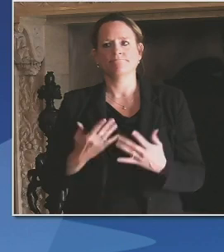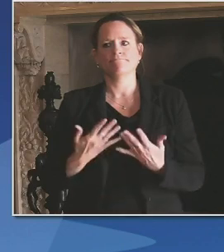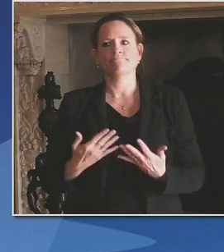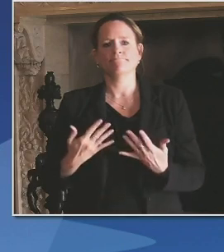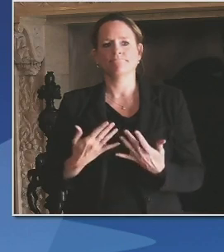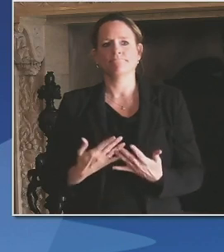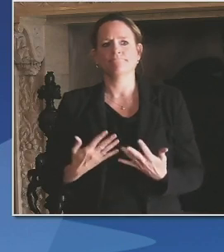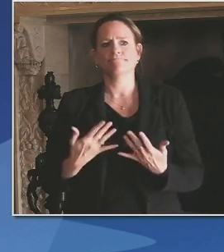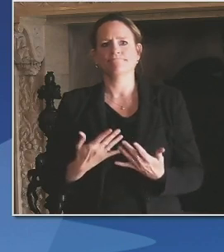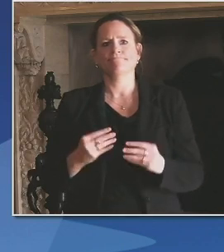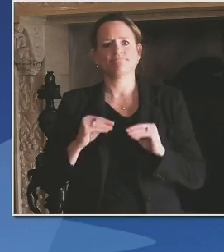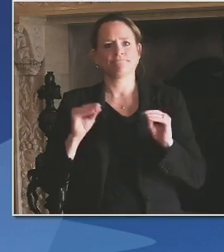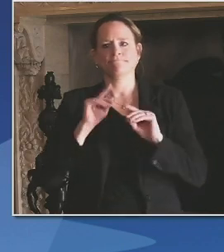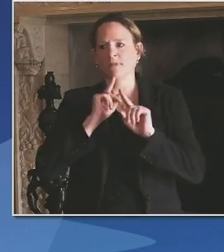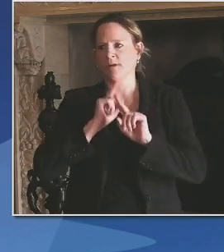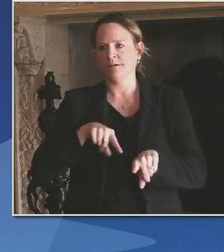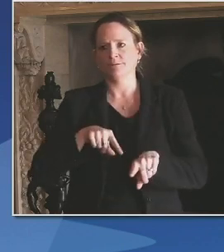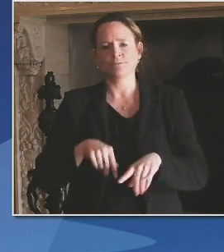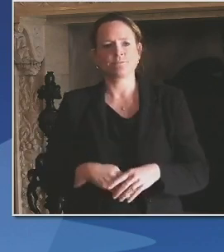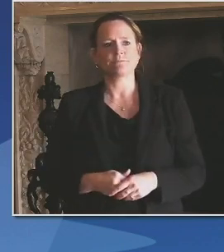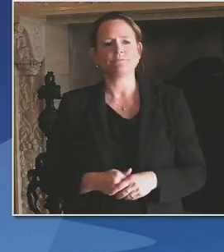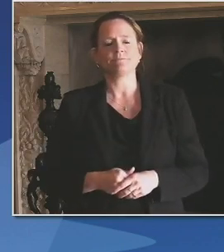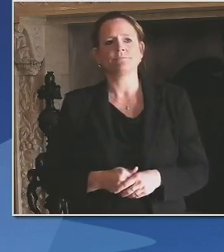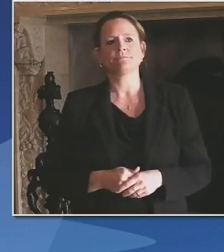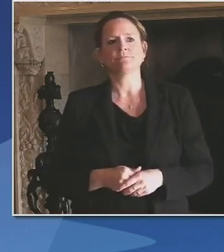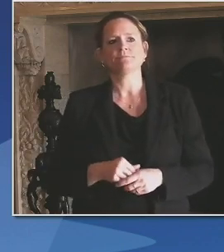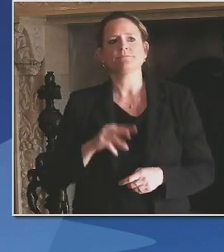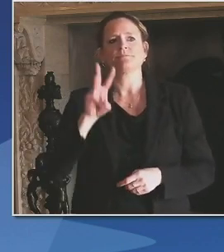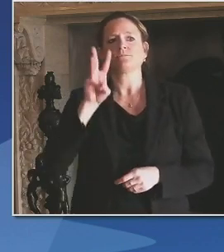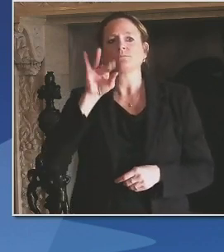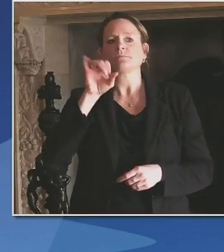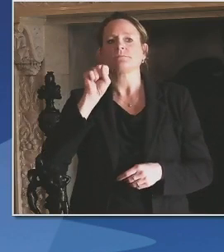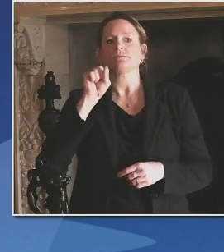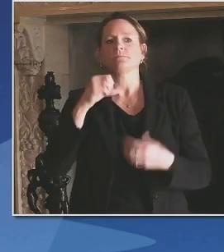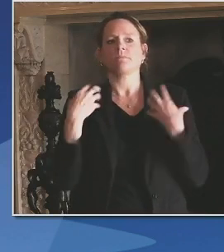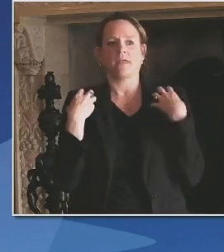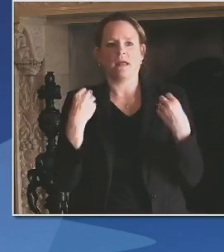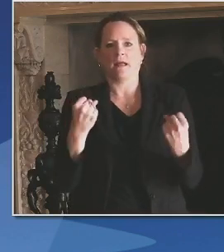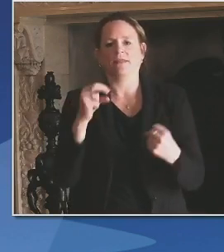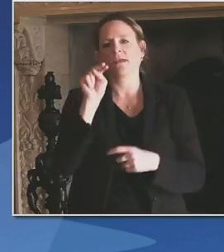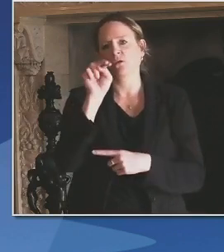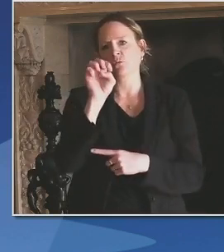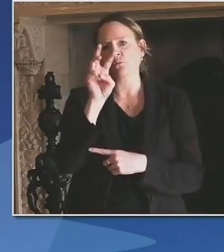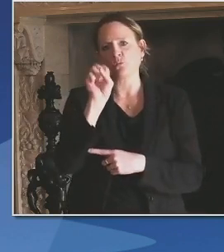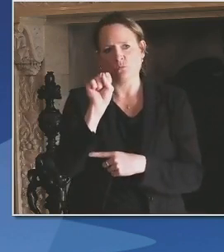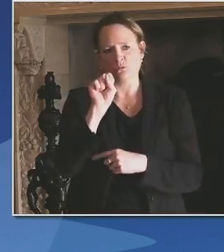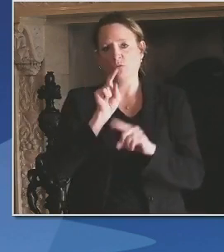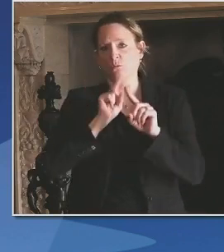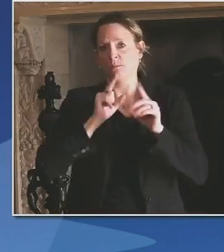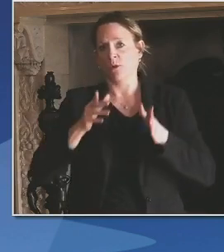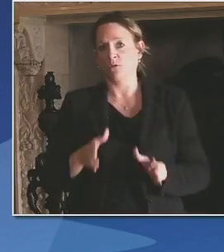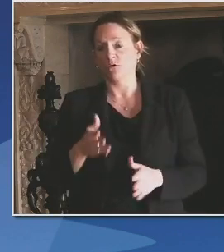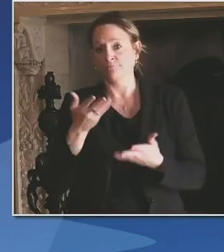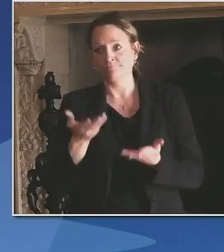All right, let's move on. Sean Kirkby at Wisconsin Health News. Sean, are you there?